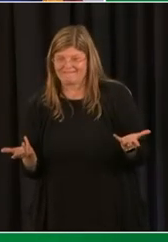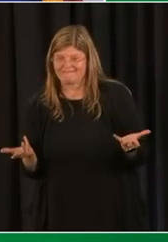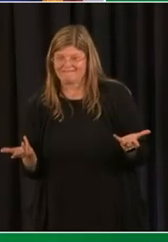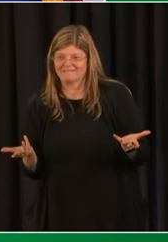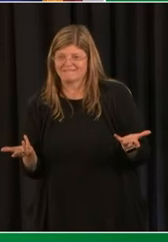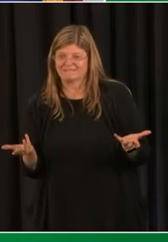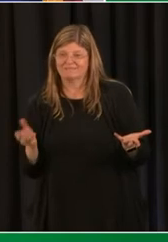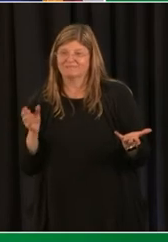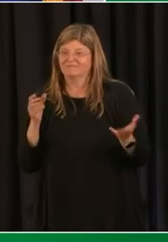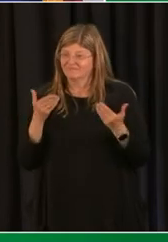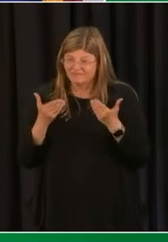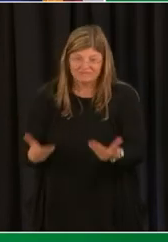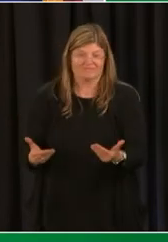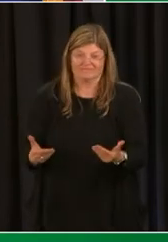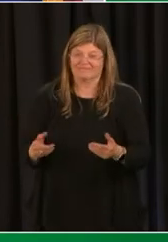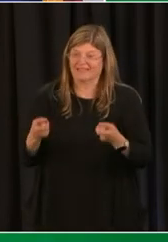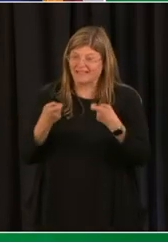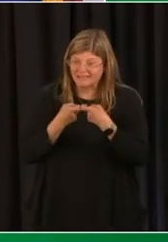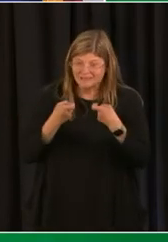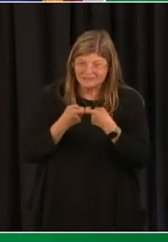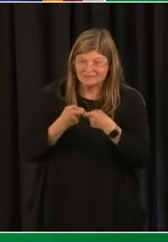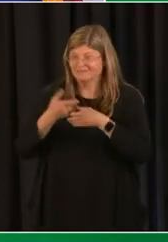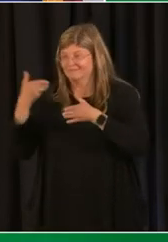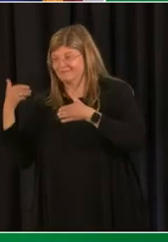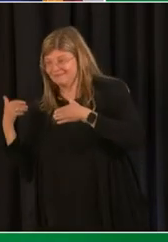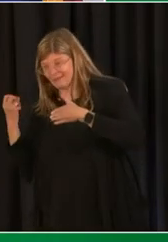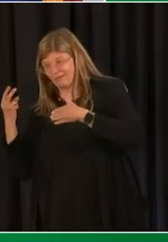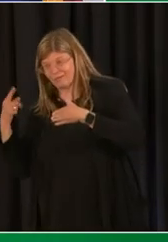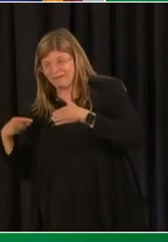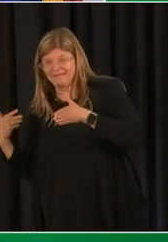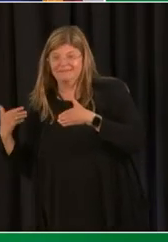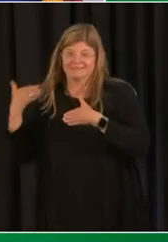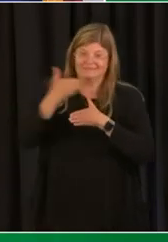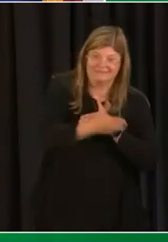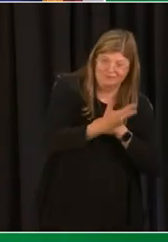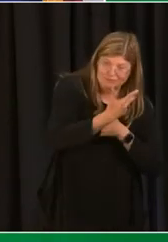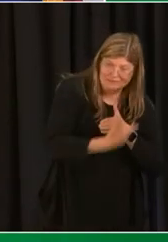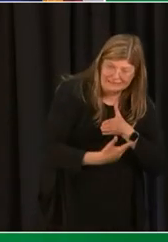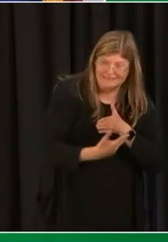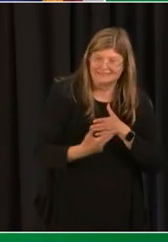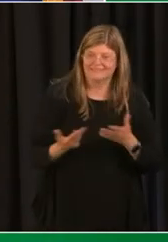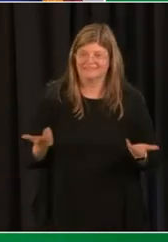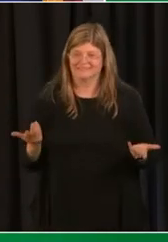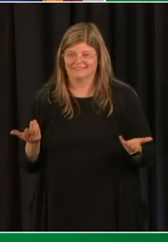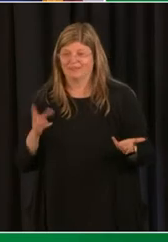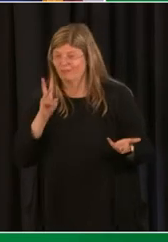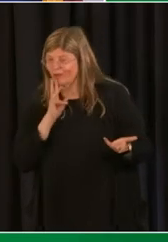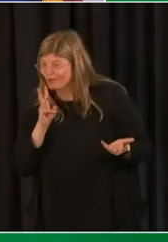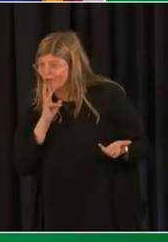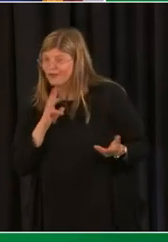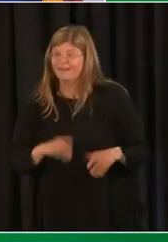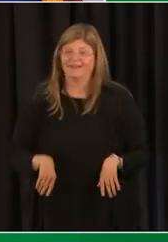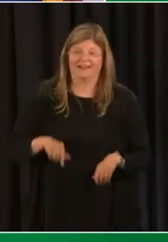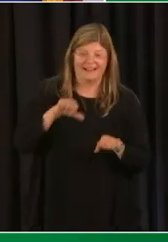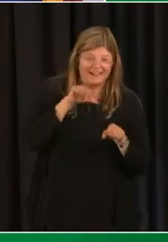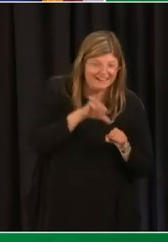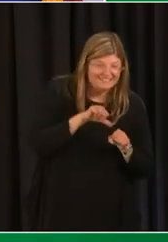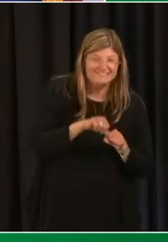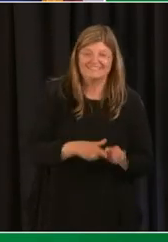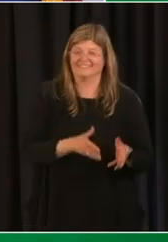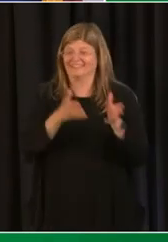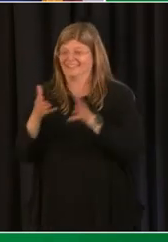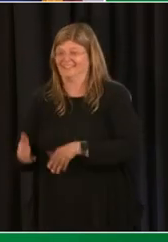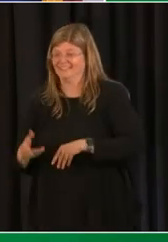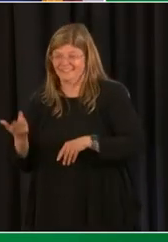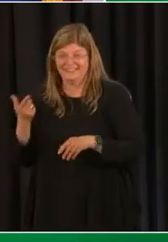We can also do the same for your utility bills. So if you got a Pepco bill, DC water bill, or Washington Gas, you just have